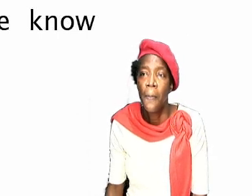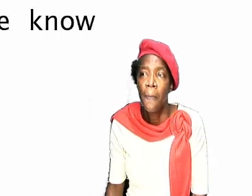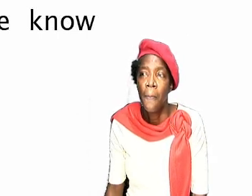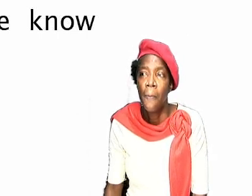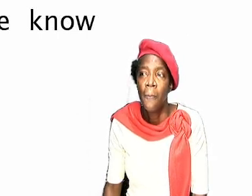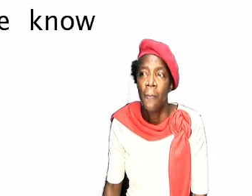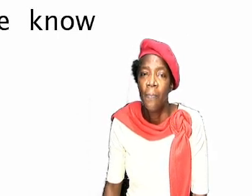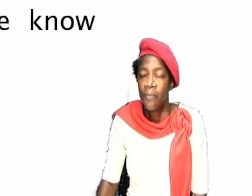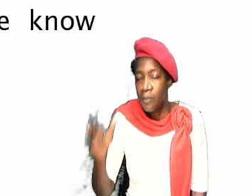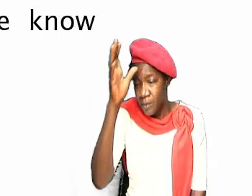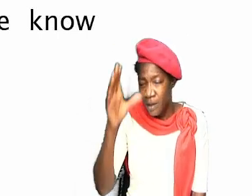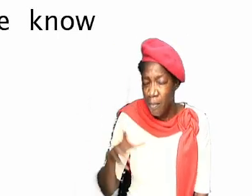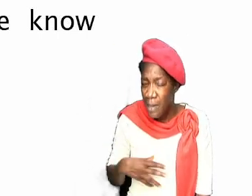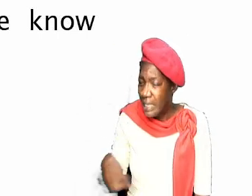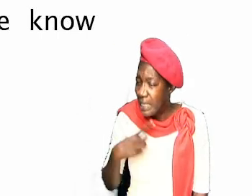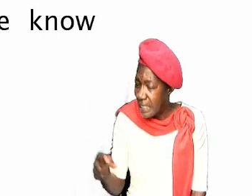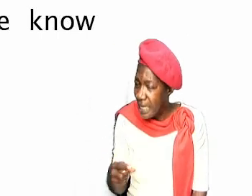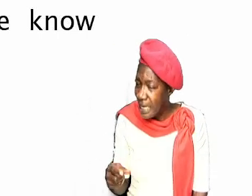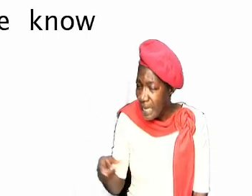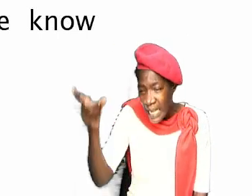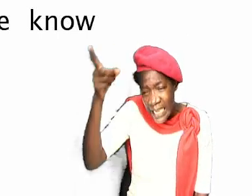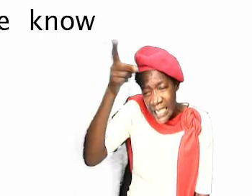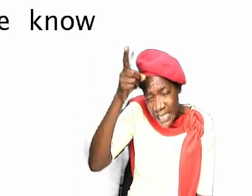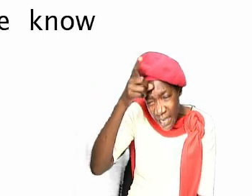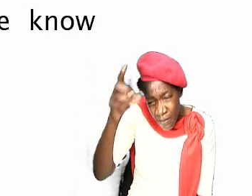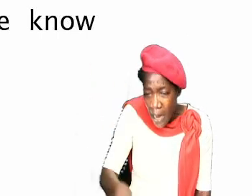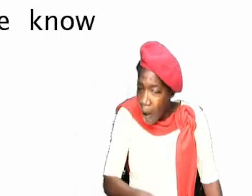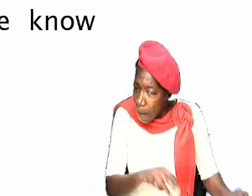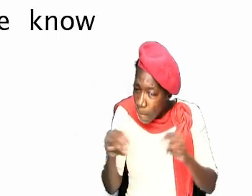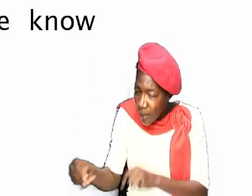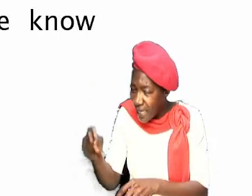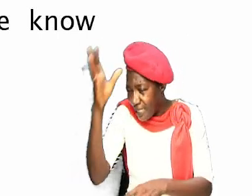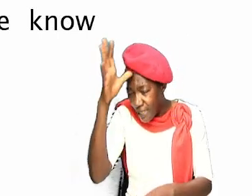So when the man said, David is a mighty man,